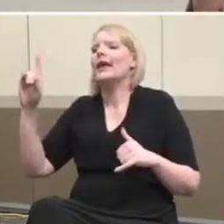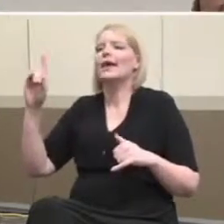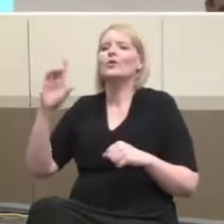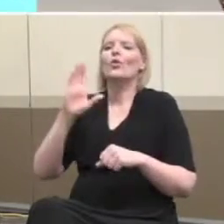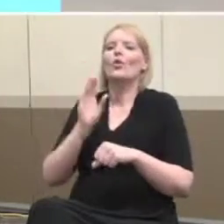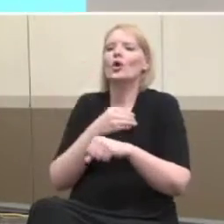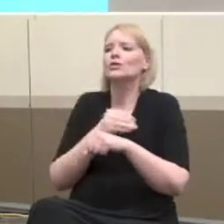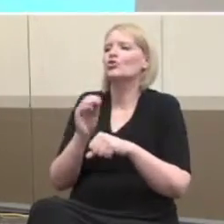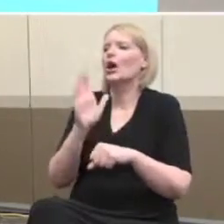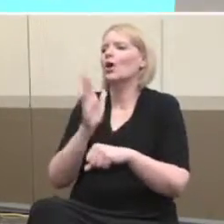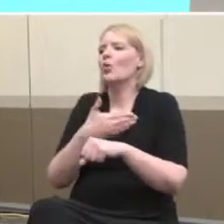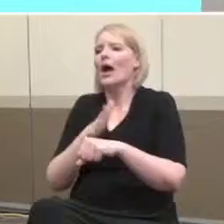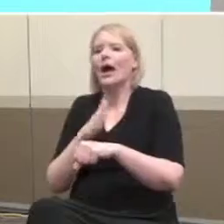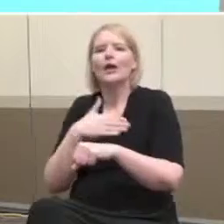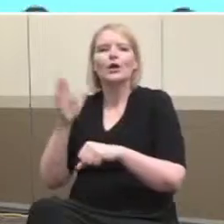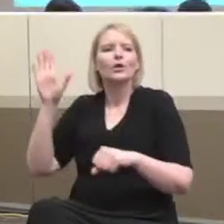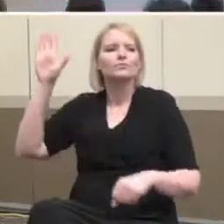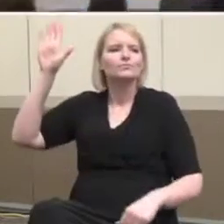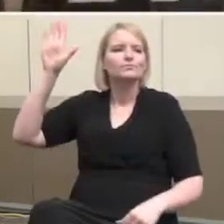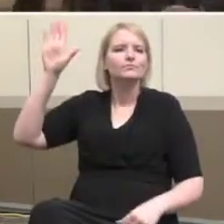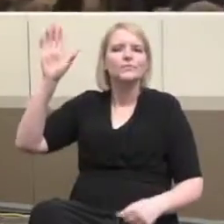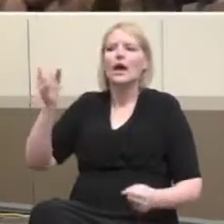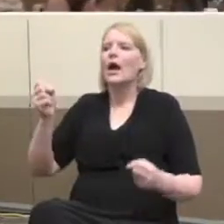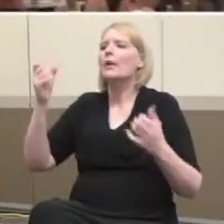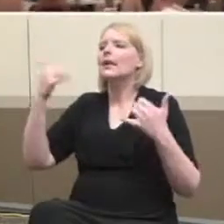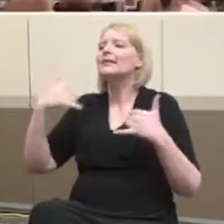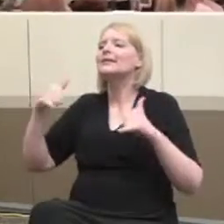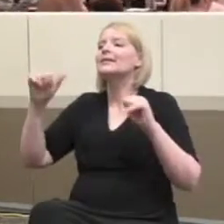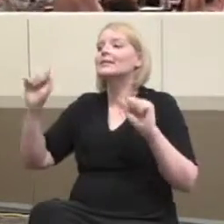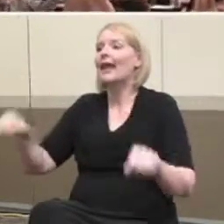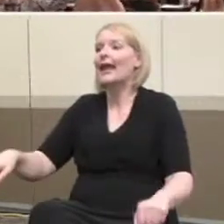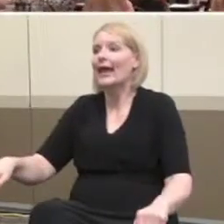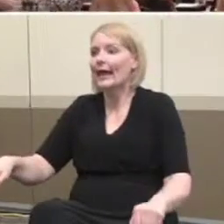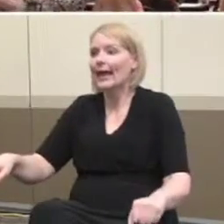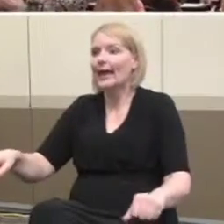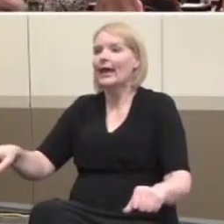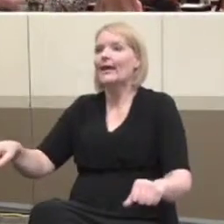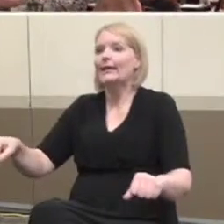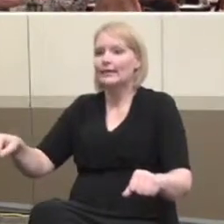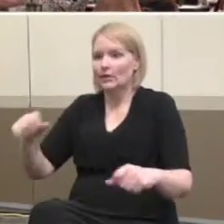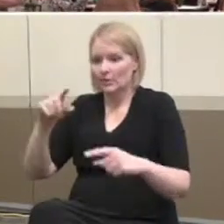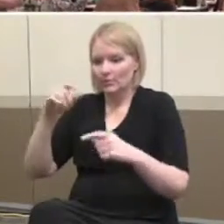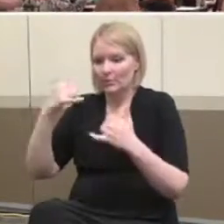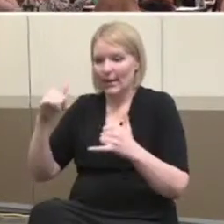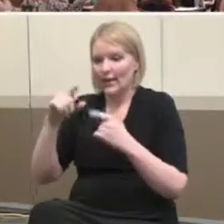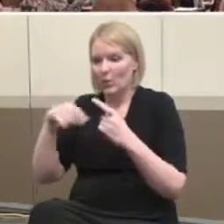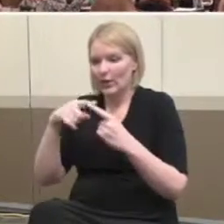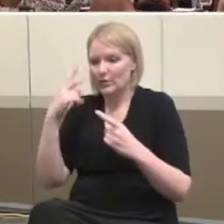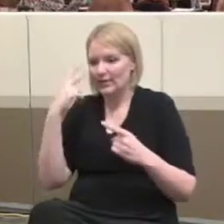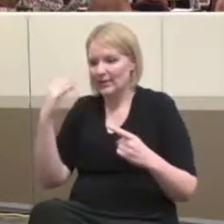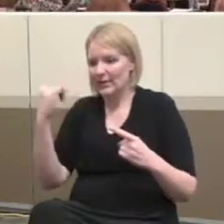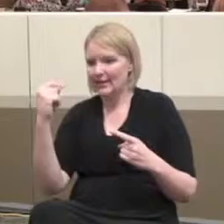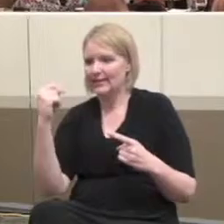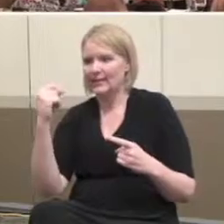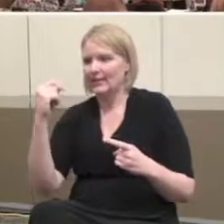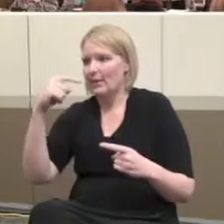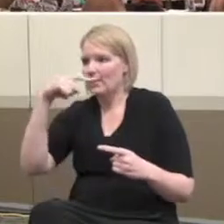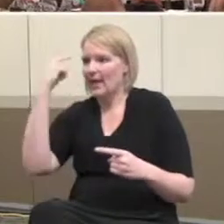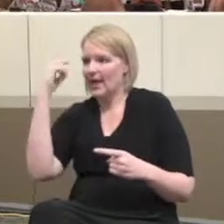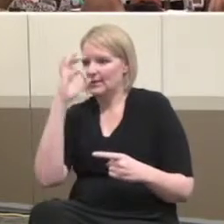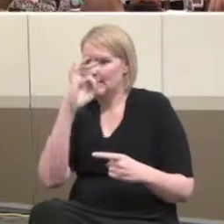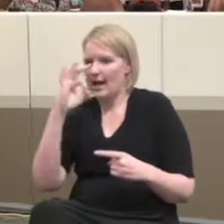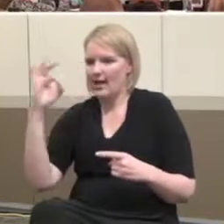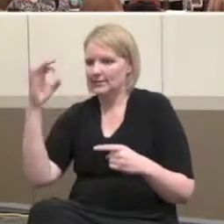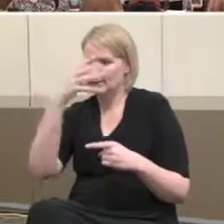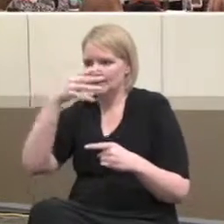or sang in choir? How many of you can probably still play those notes when you see it? Black dots on lines and spaces